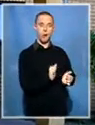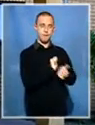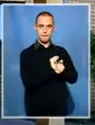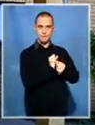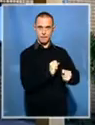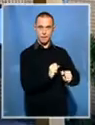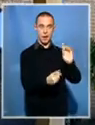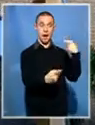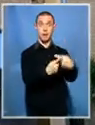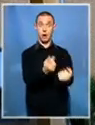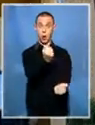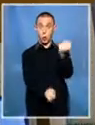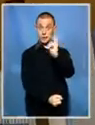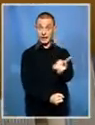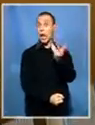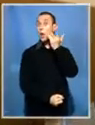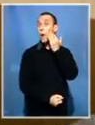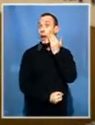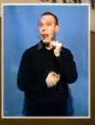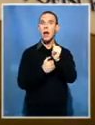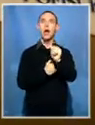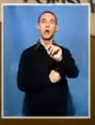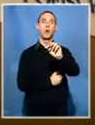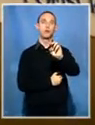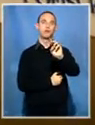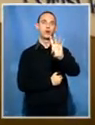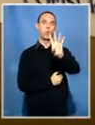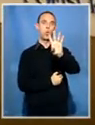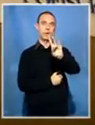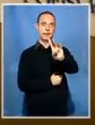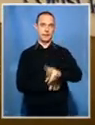Wednesday. Carmel Lochmer Roberts, SABC News, Cape Town.